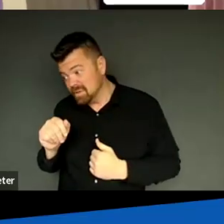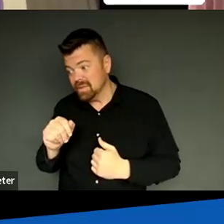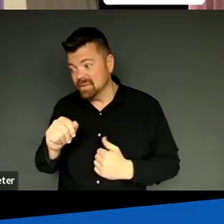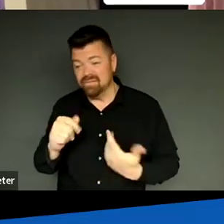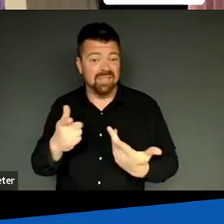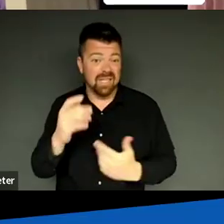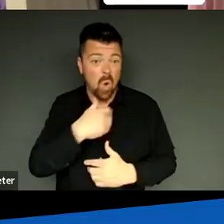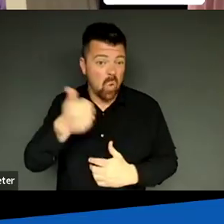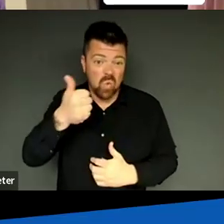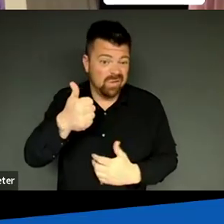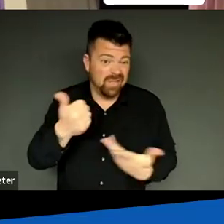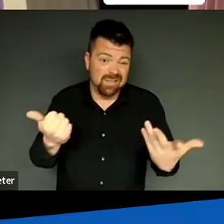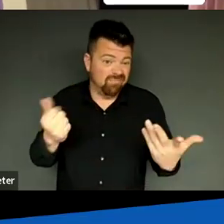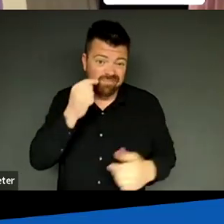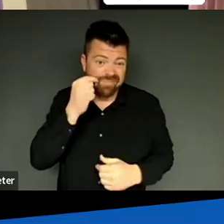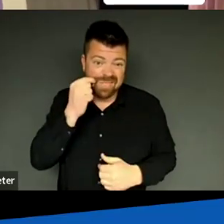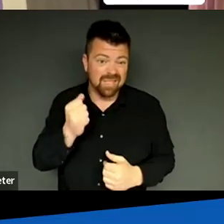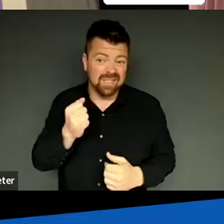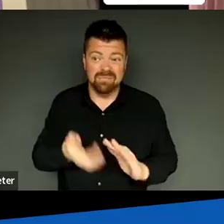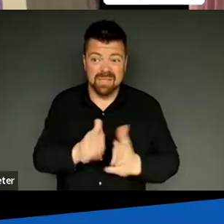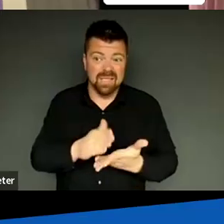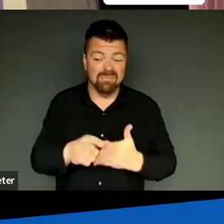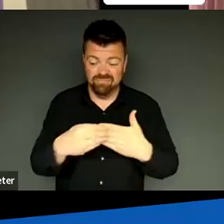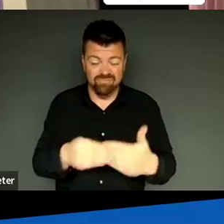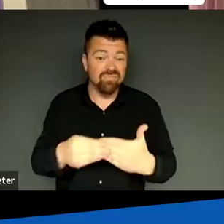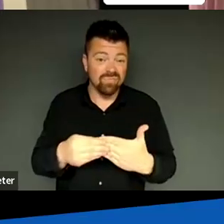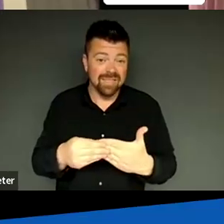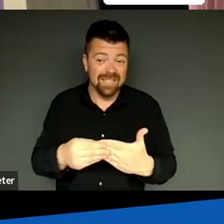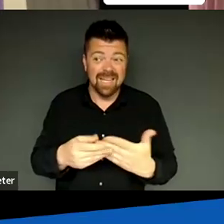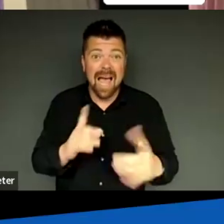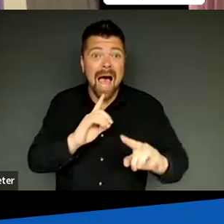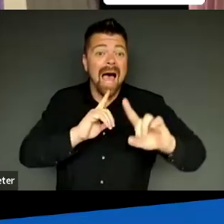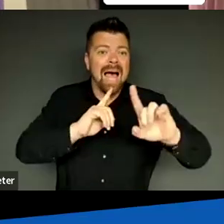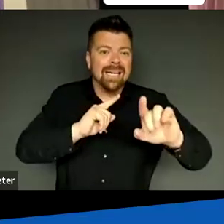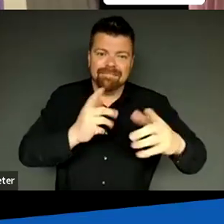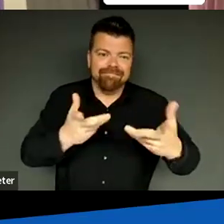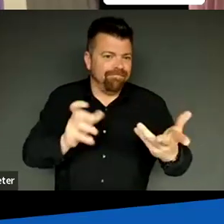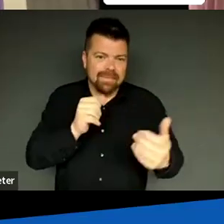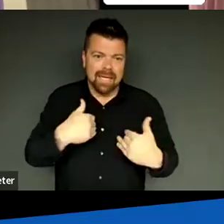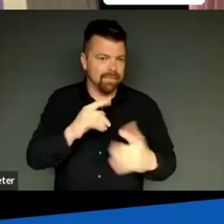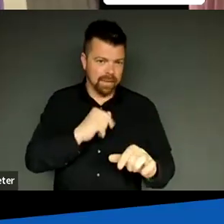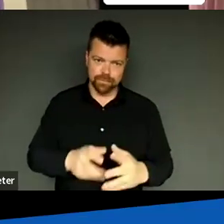sag. I don't know. I don't have no answer for what you do about it though.